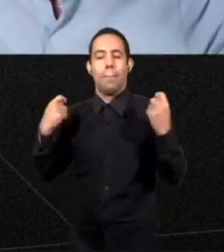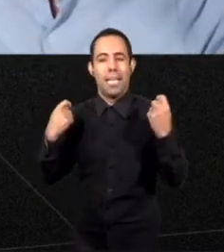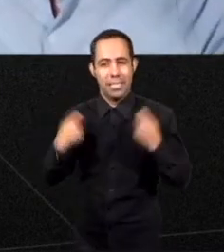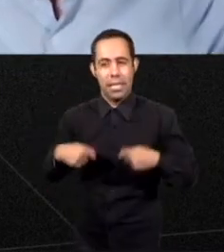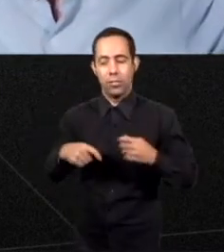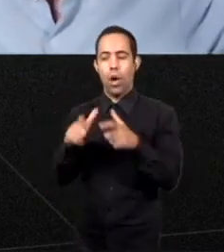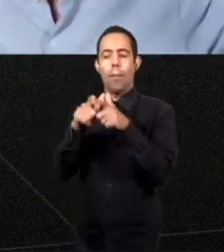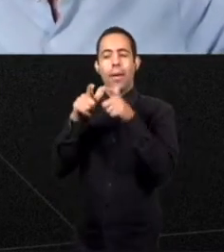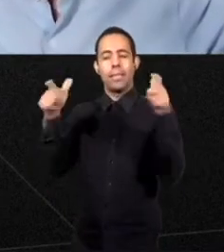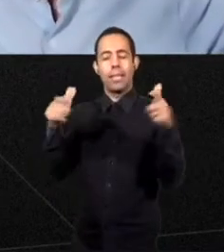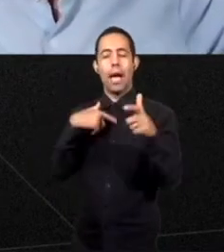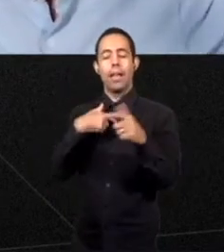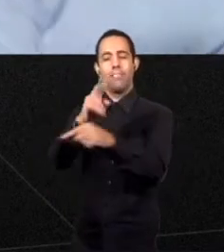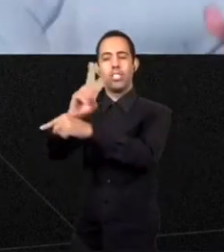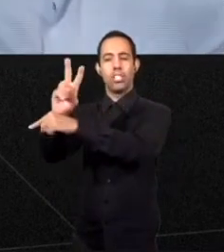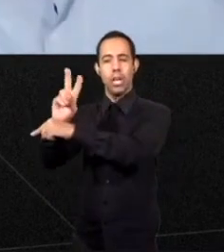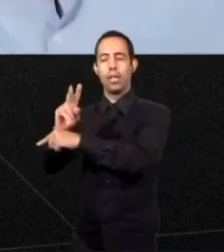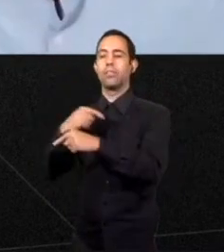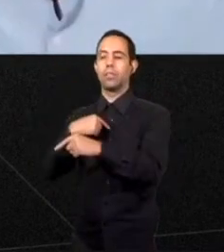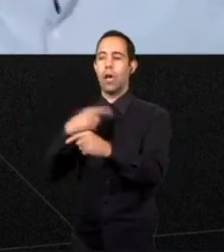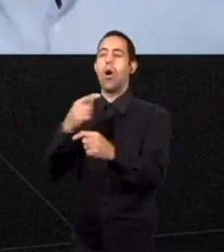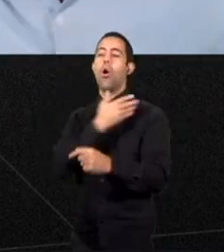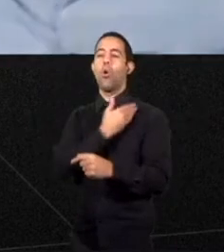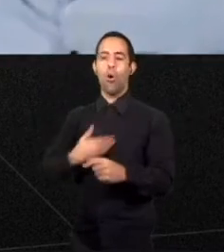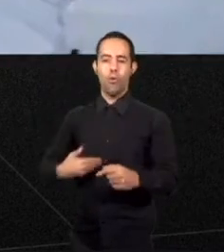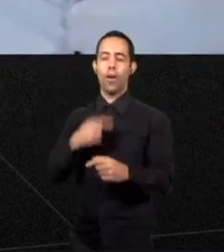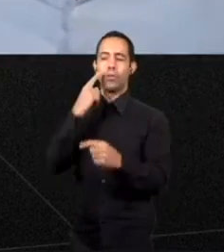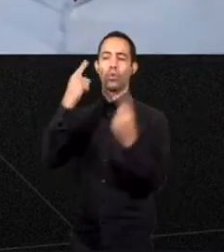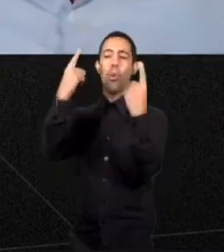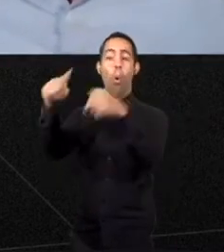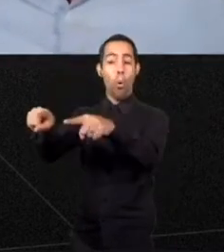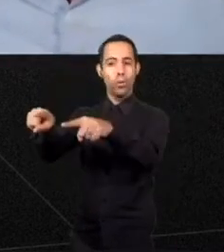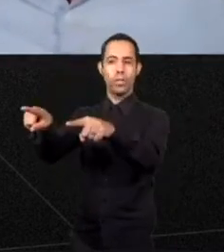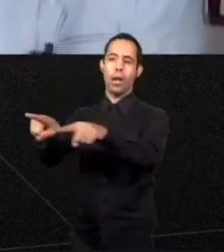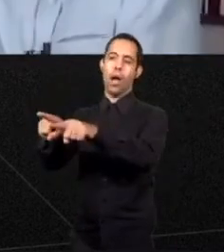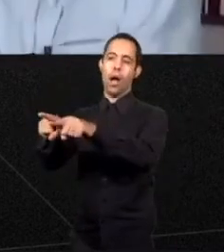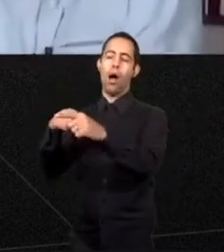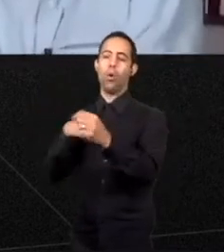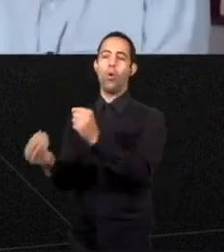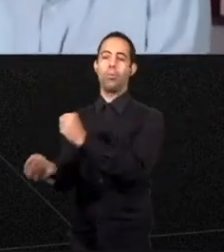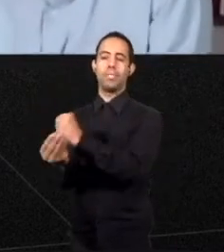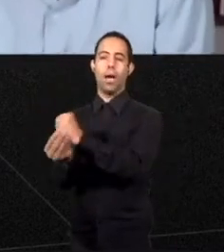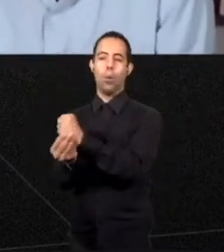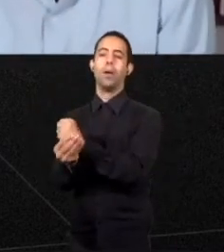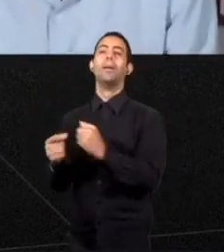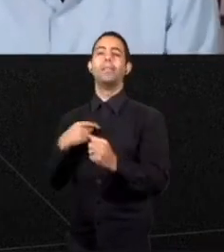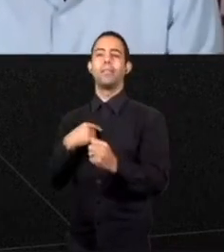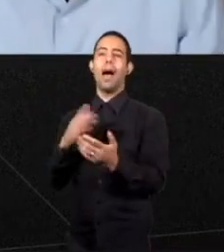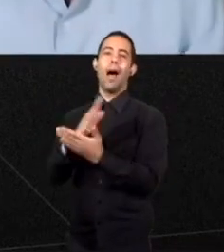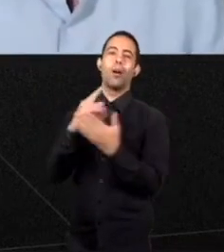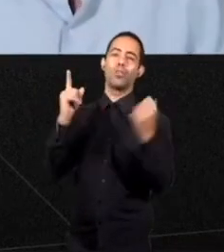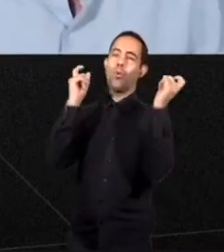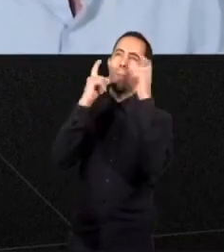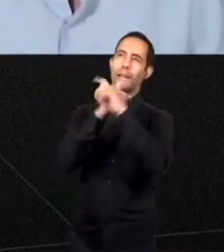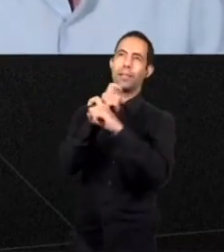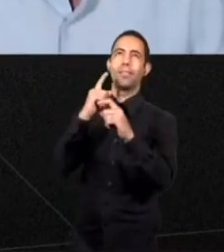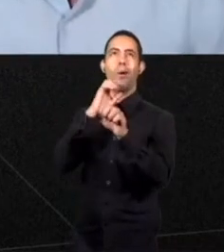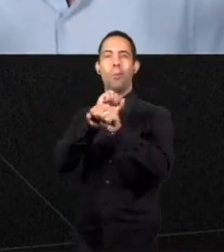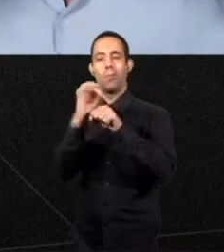government corruption. And if the government says, no, it's too complicated, this is the middle of a pandemic, how do you expect